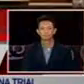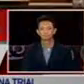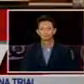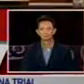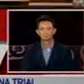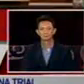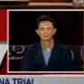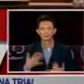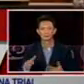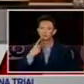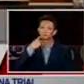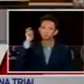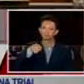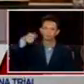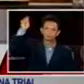So order.